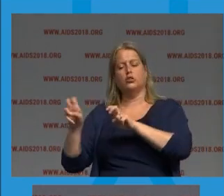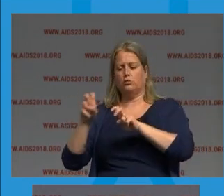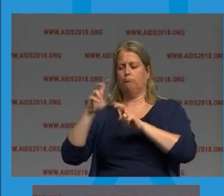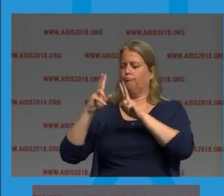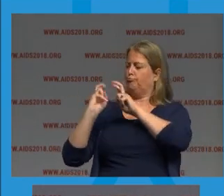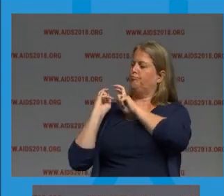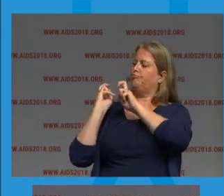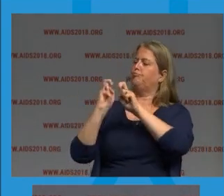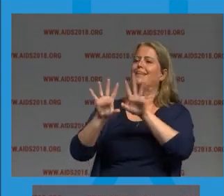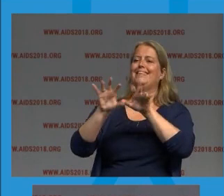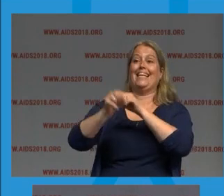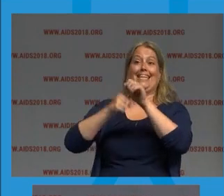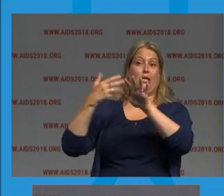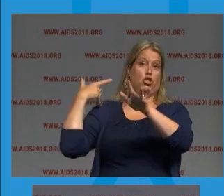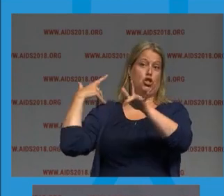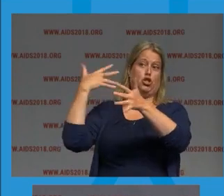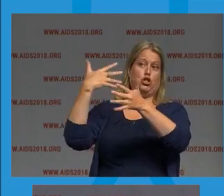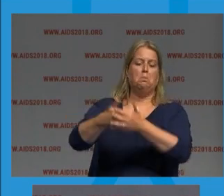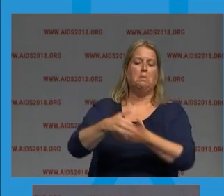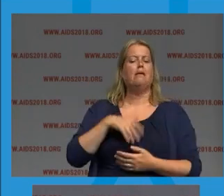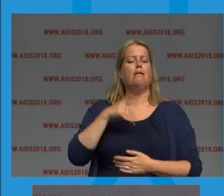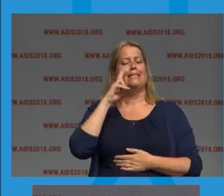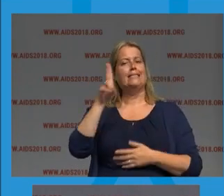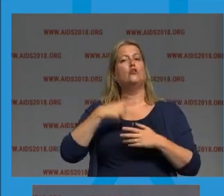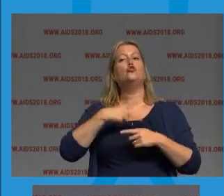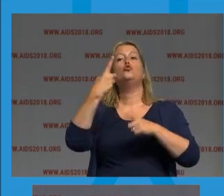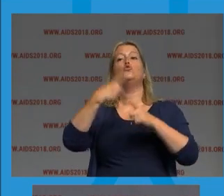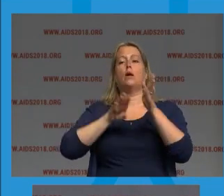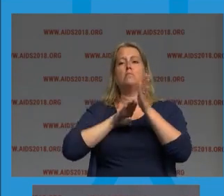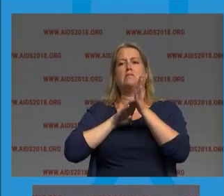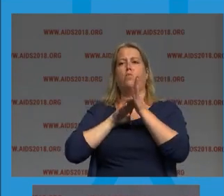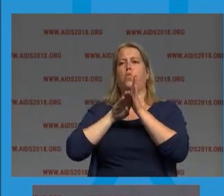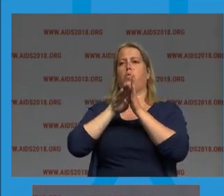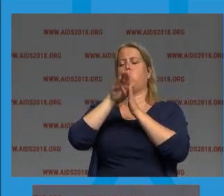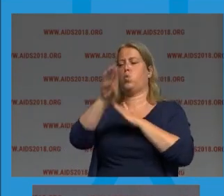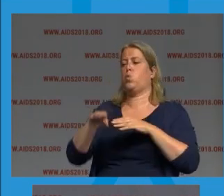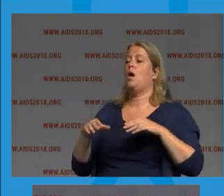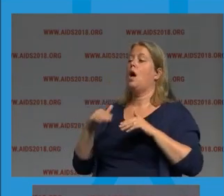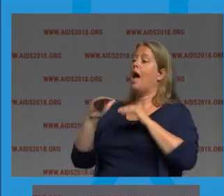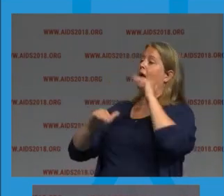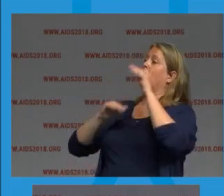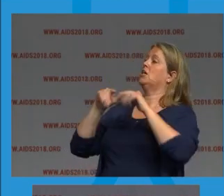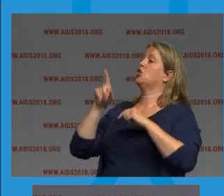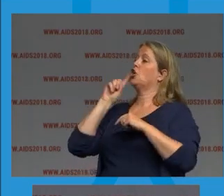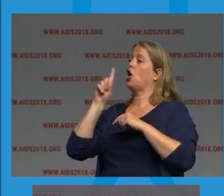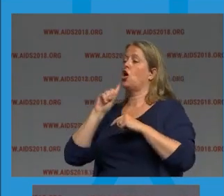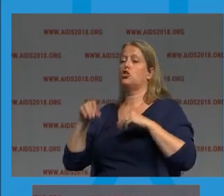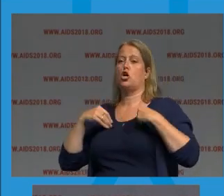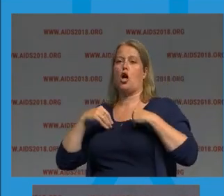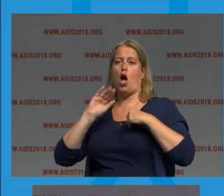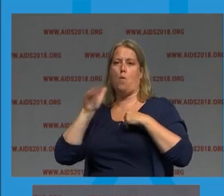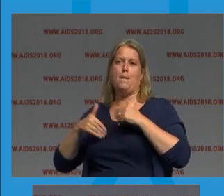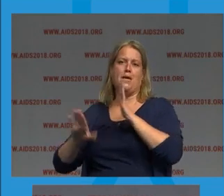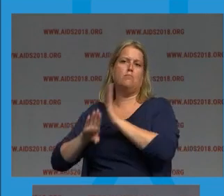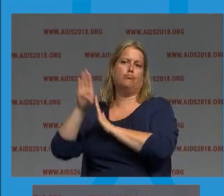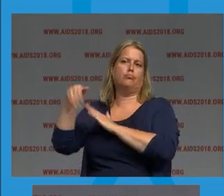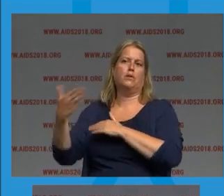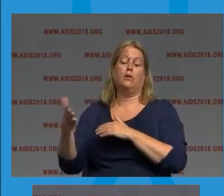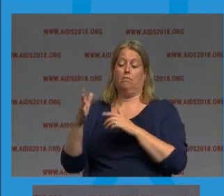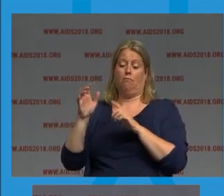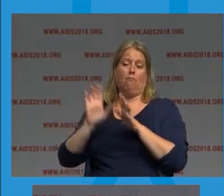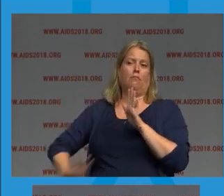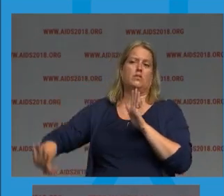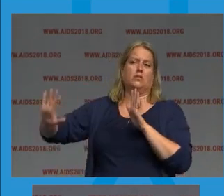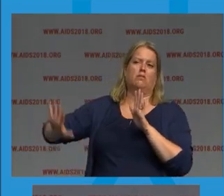years, and you can see that there's about a 2 times increased HIV burden among adolescent girls and young women. And that's consistent across Southern and